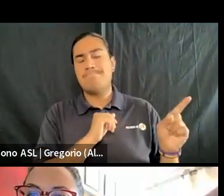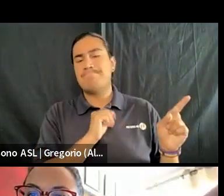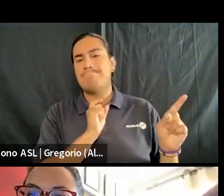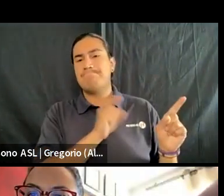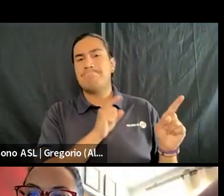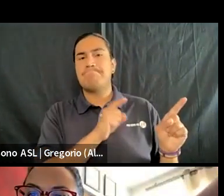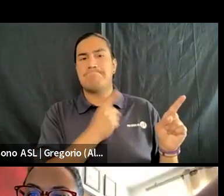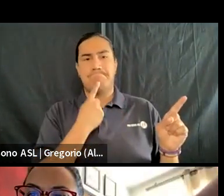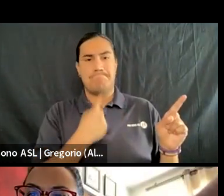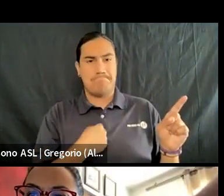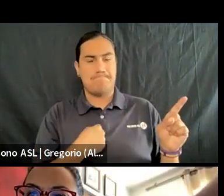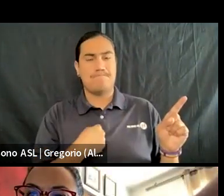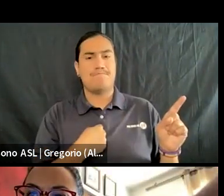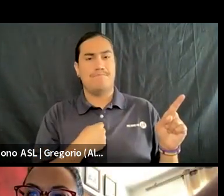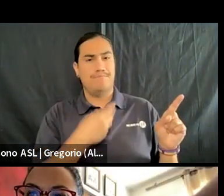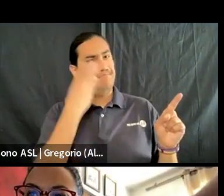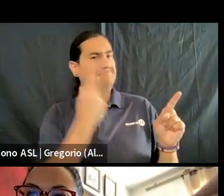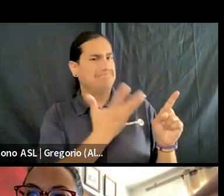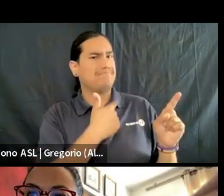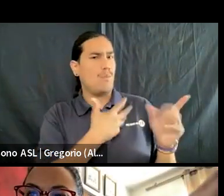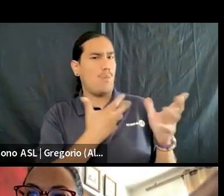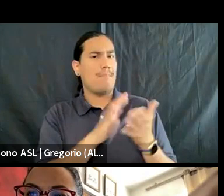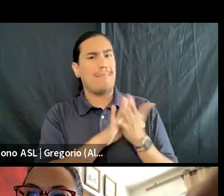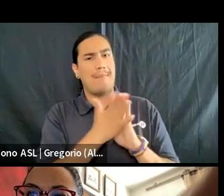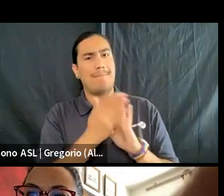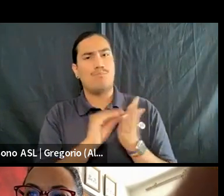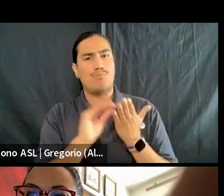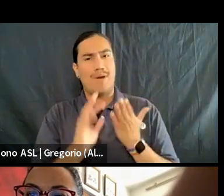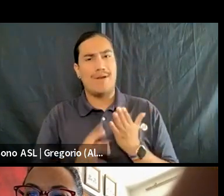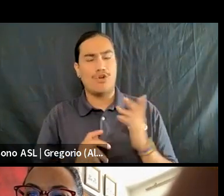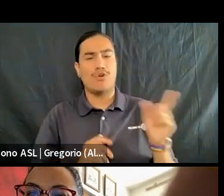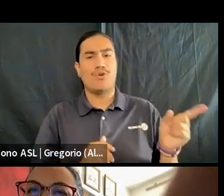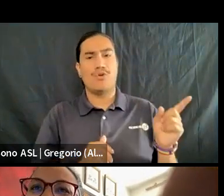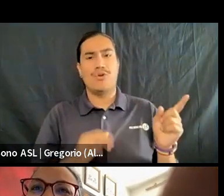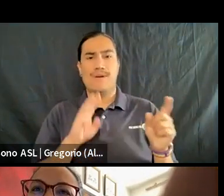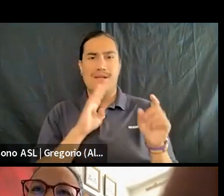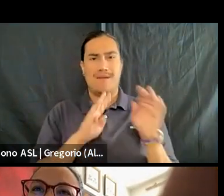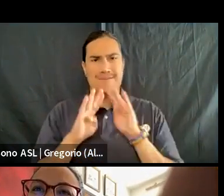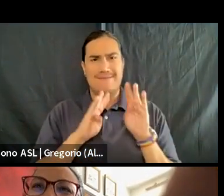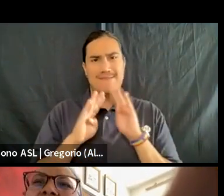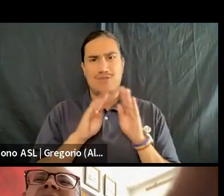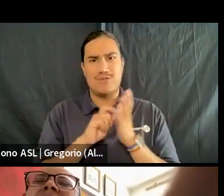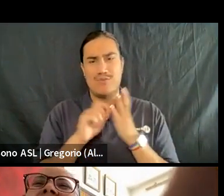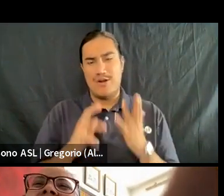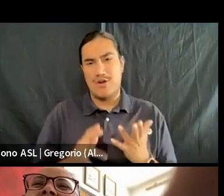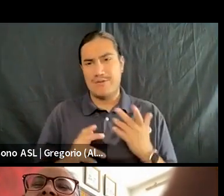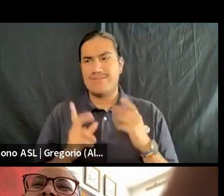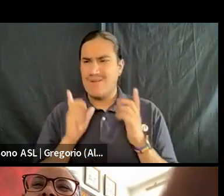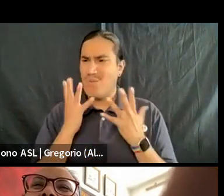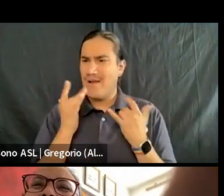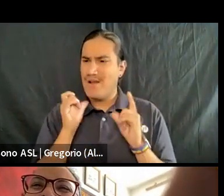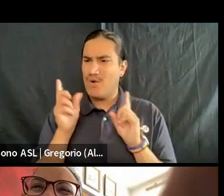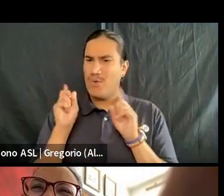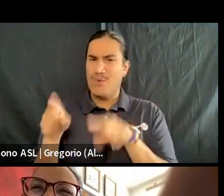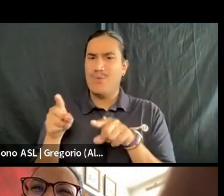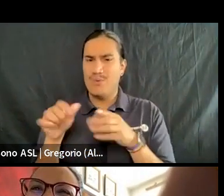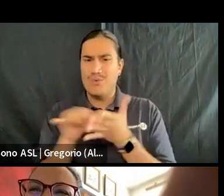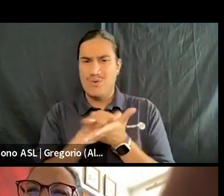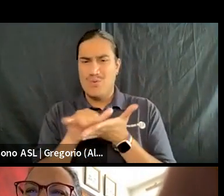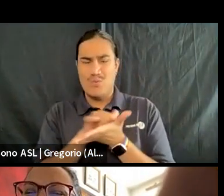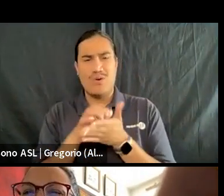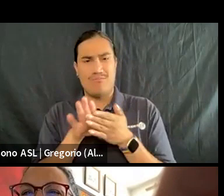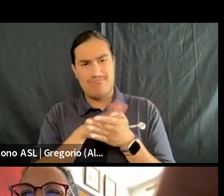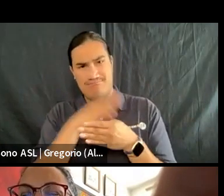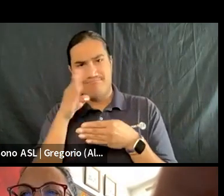And he said, I told him I want to be a writer. And he was a frustrated writer. And he said, why don't you go to New York, finish school, and that's